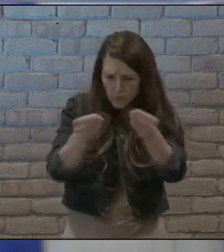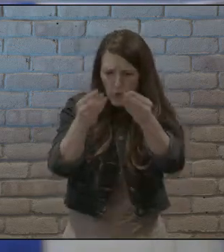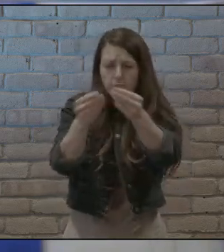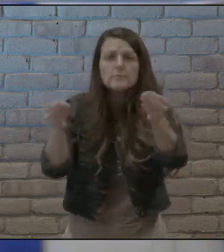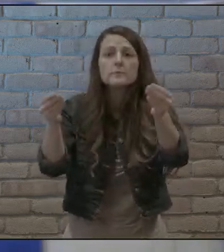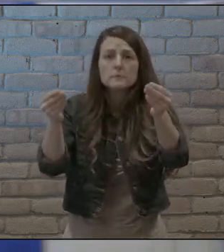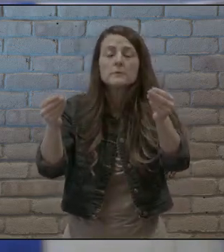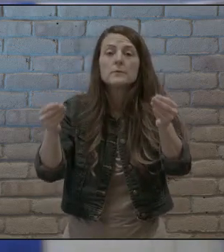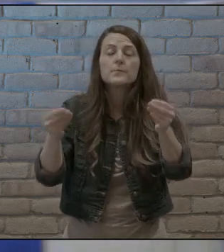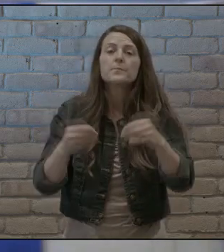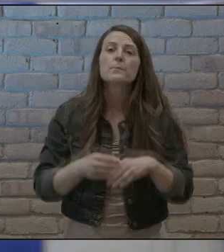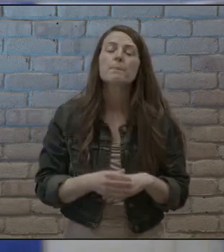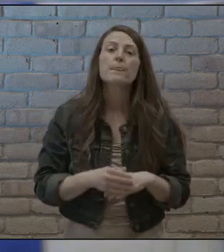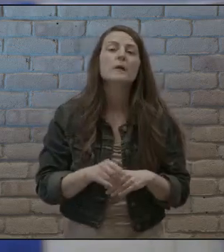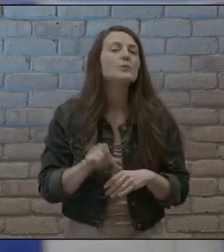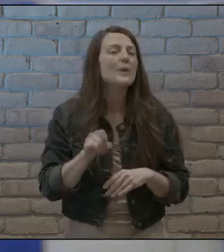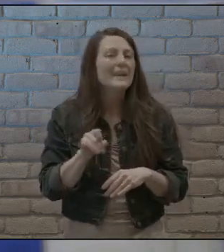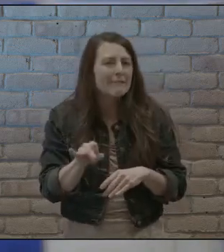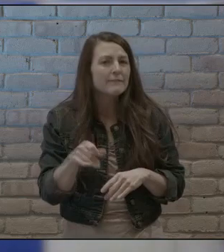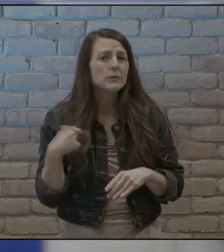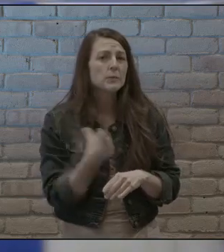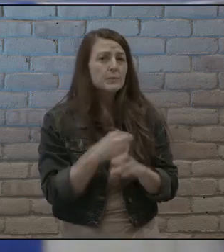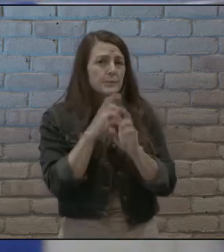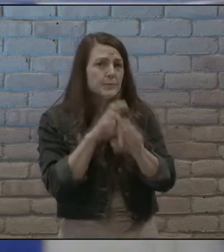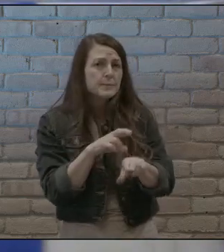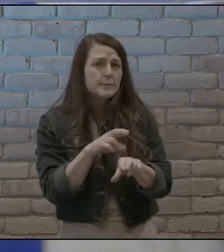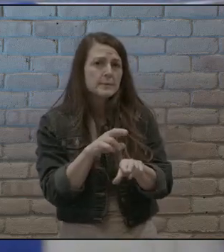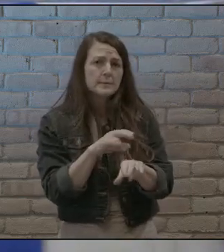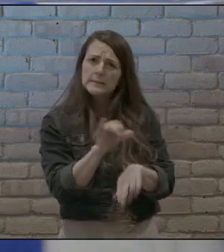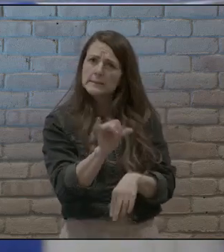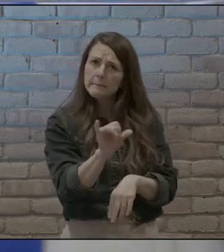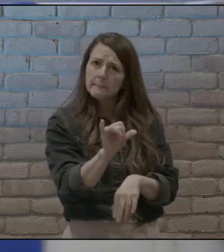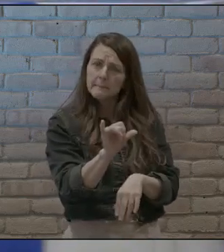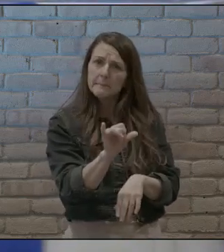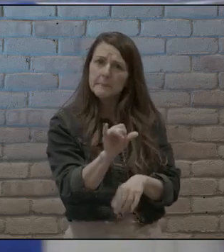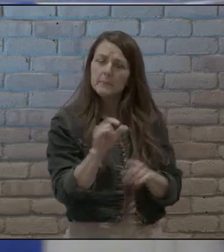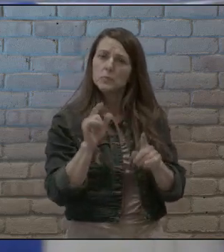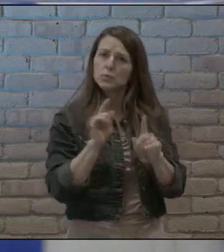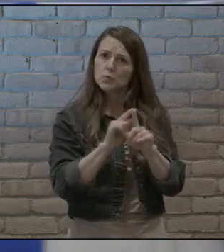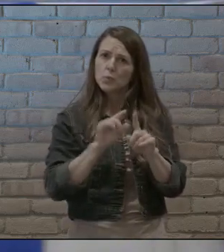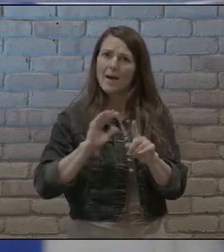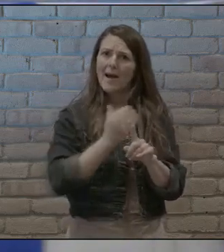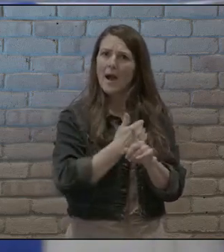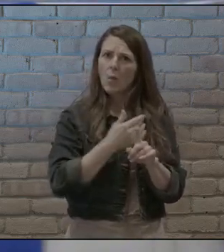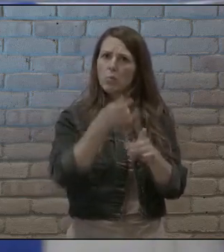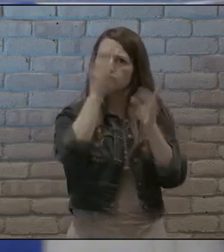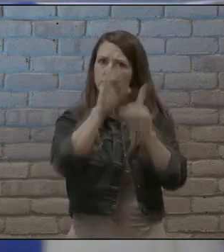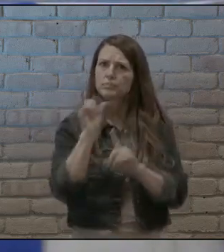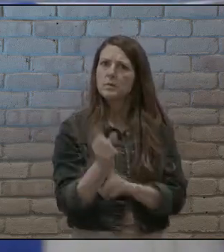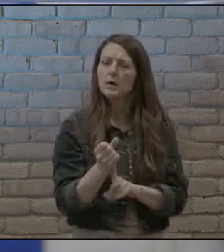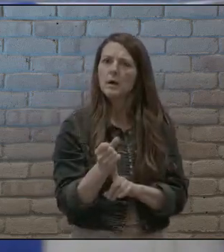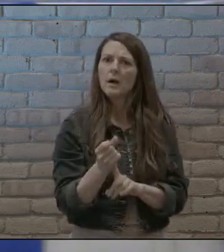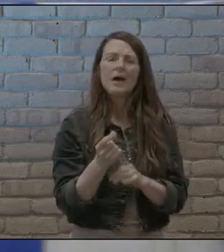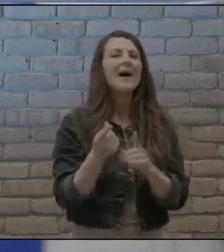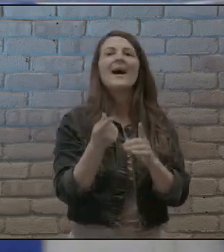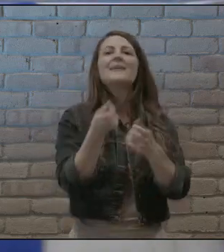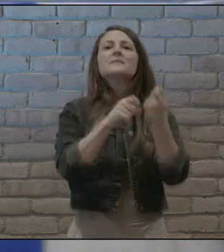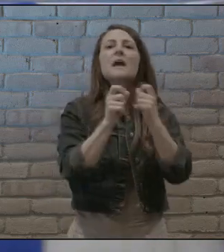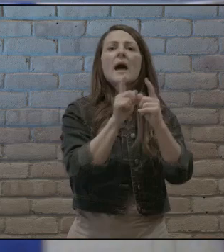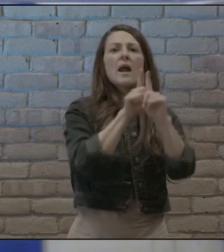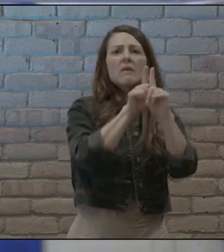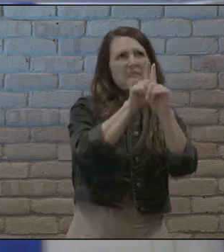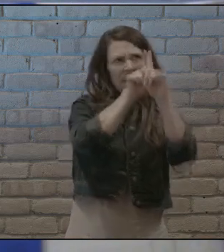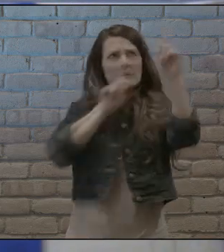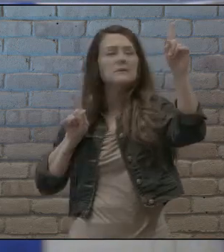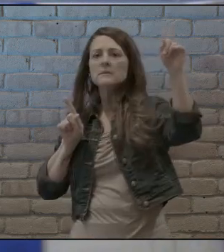And so what if we responded the same way to crisis? Instead of running away from God, what if we ran